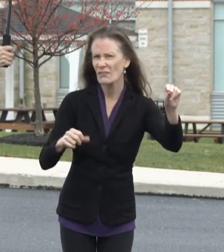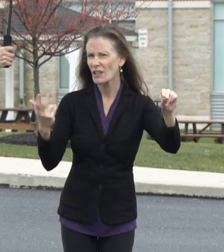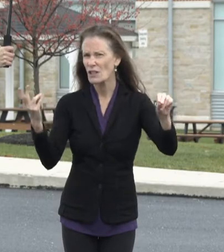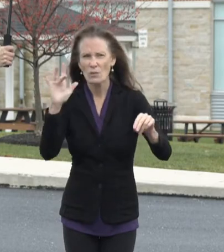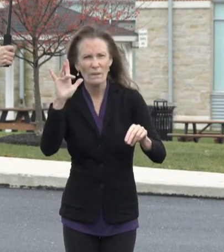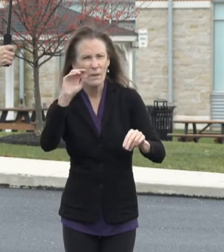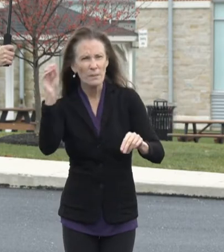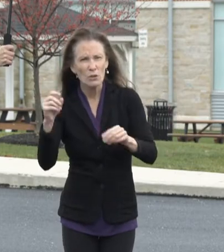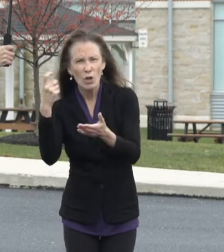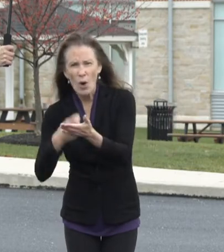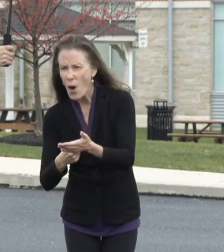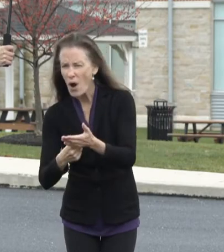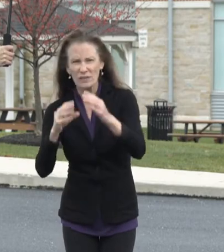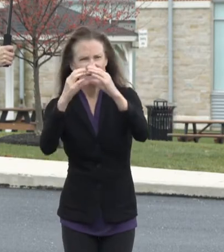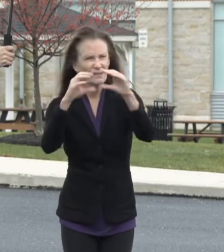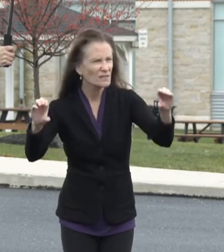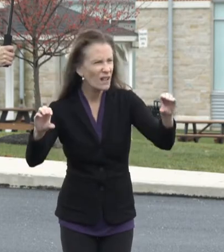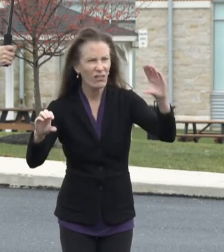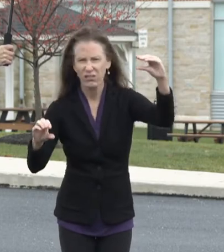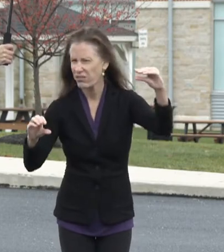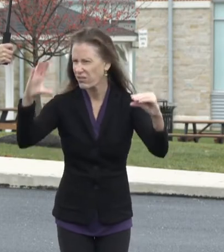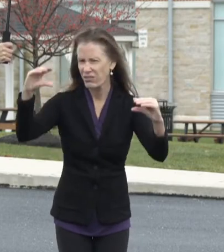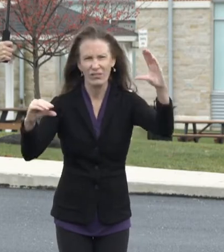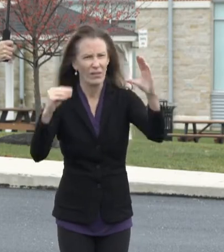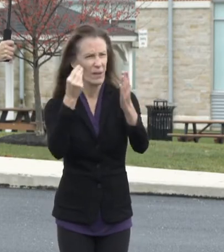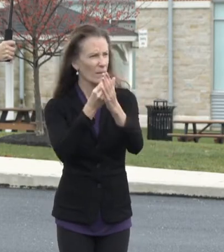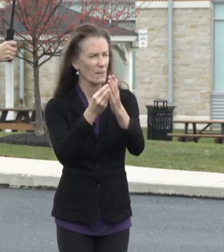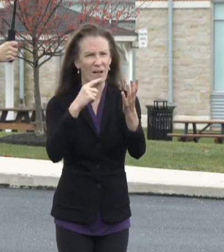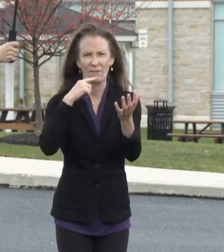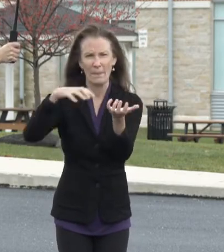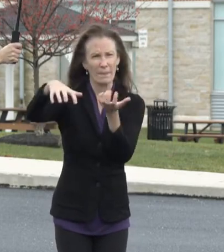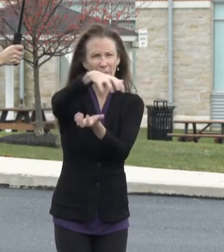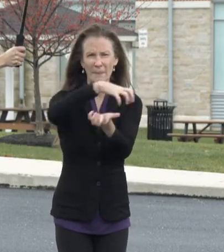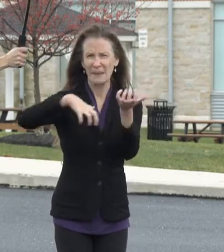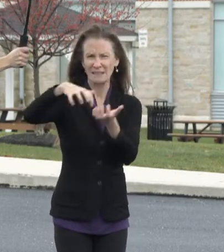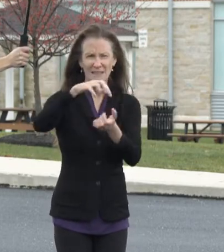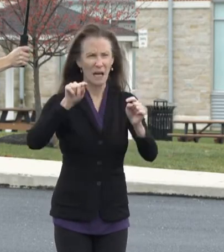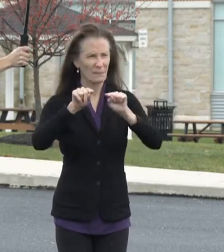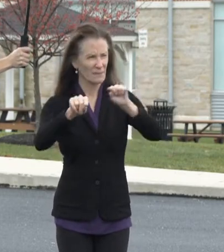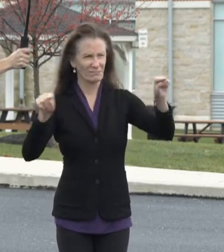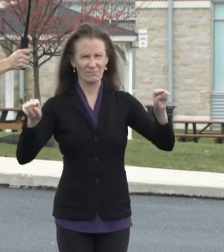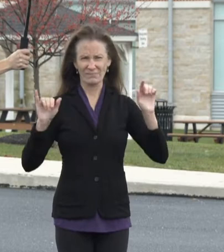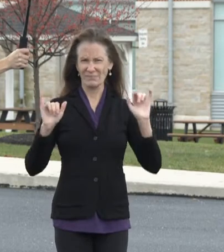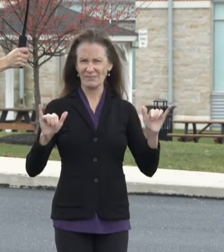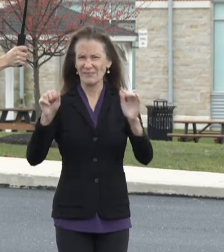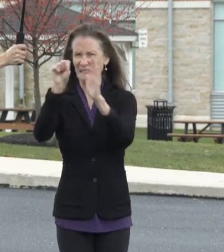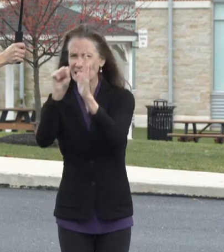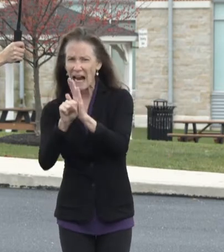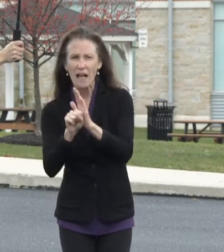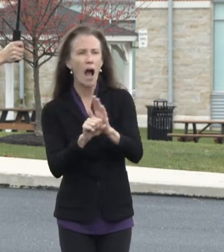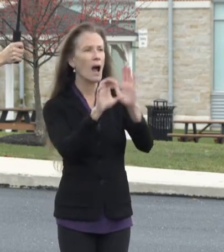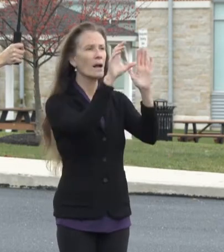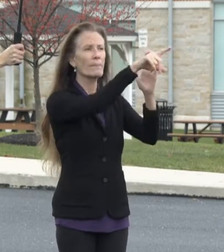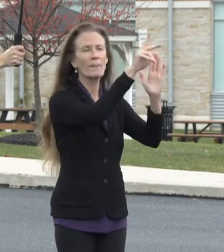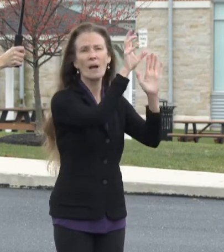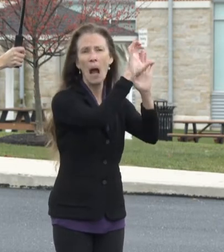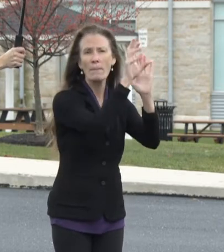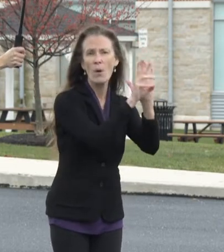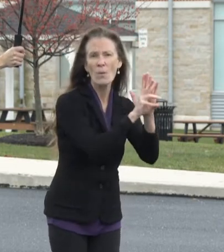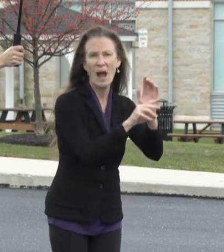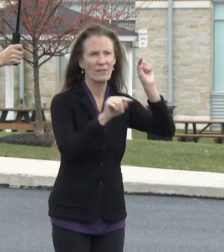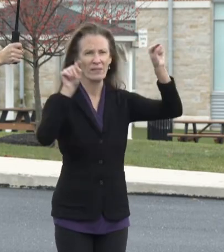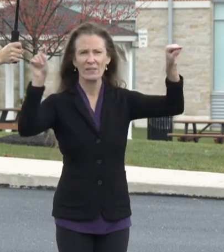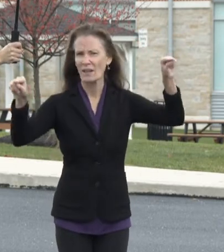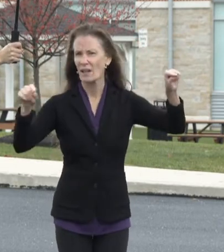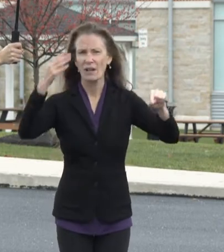and maintaining full funding to others. States, and Commonwealths too, are on the front lines of the COVID-19